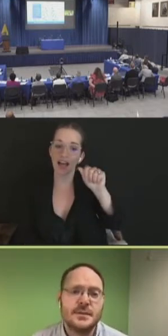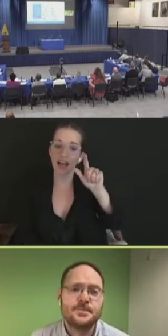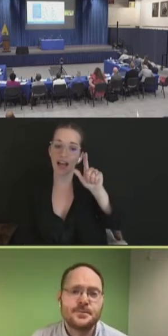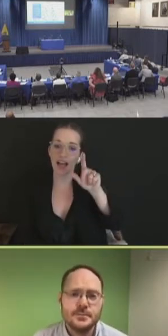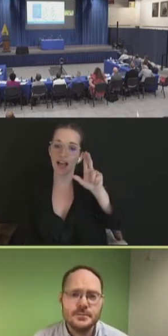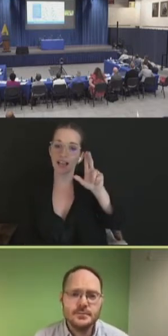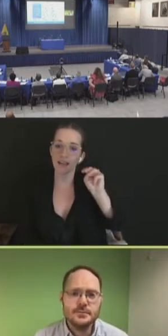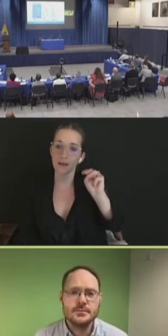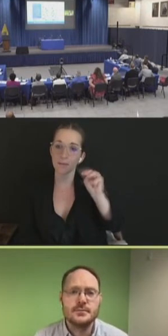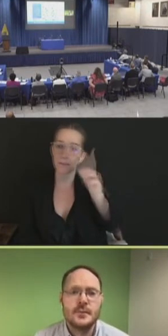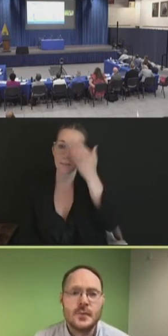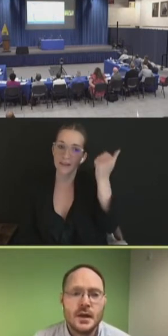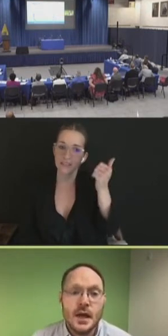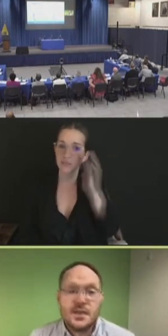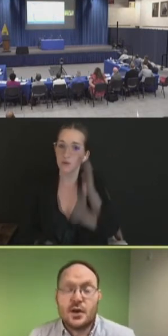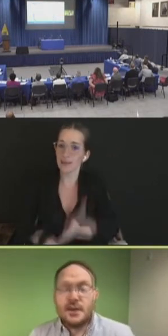slide.